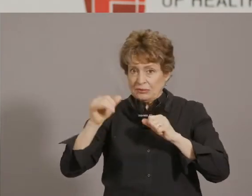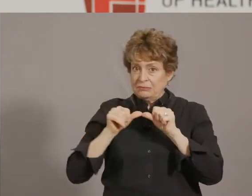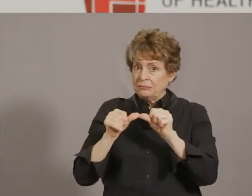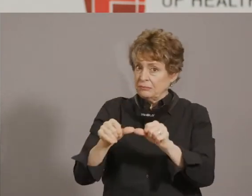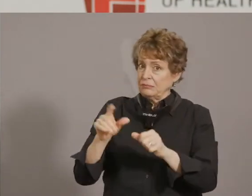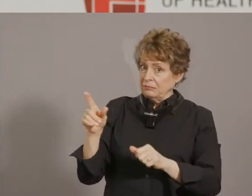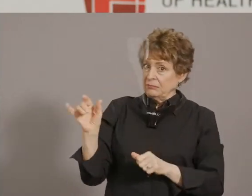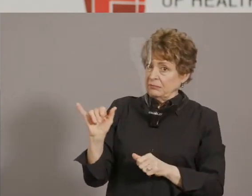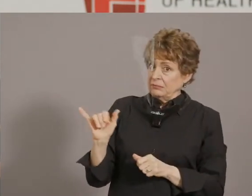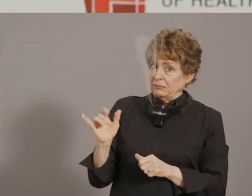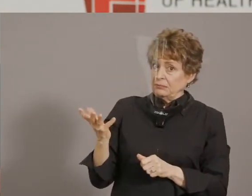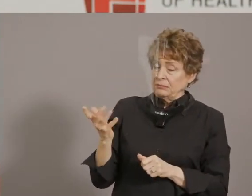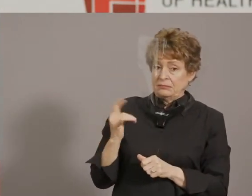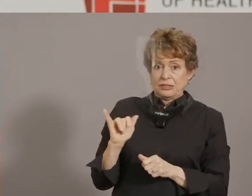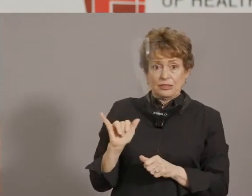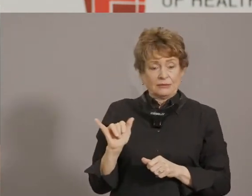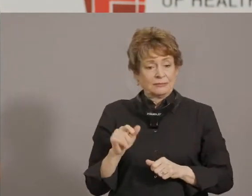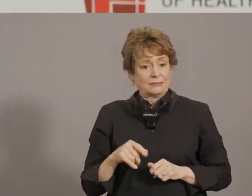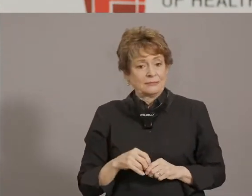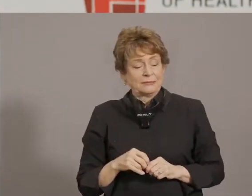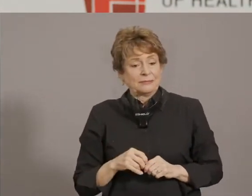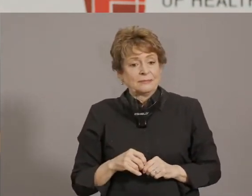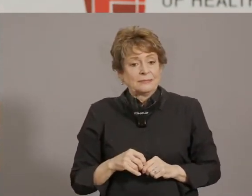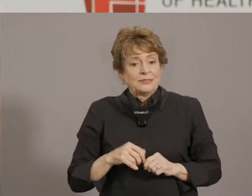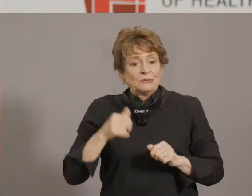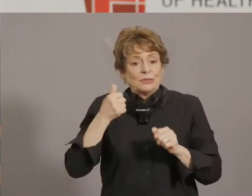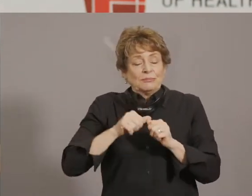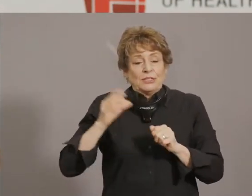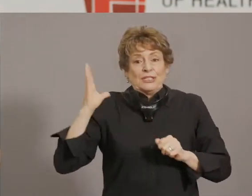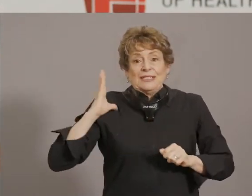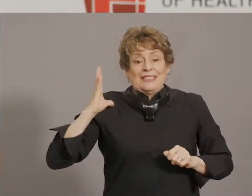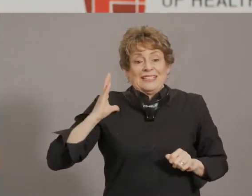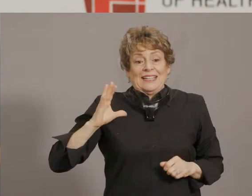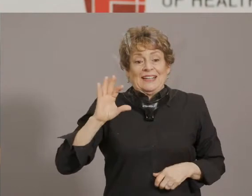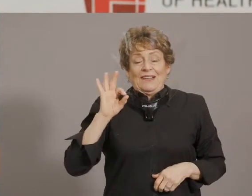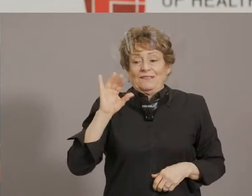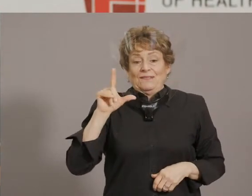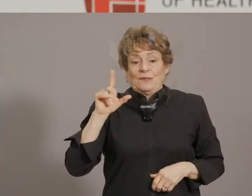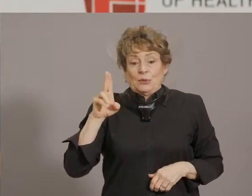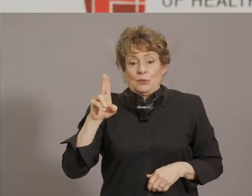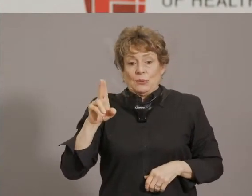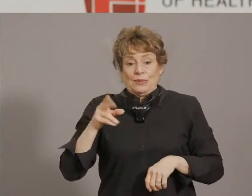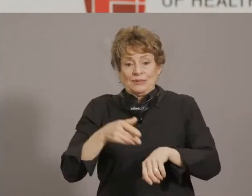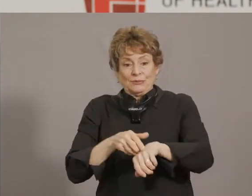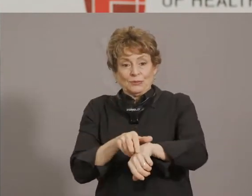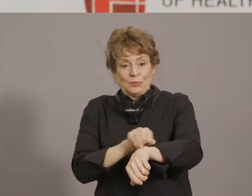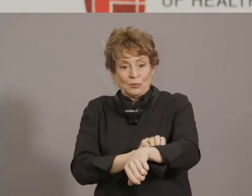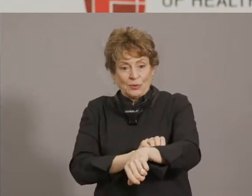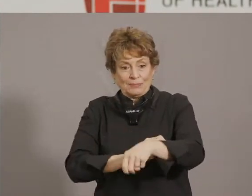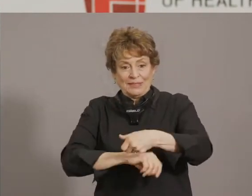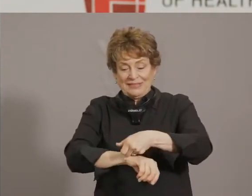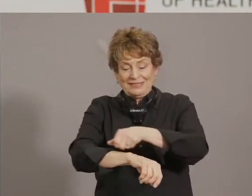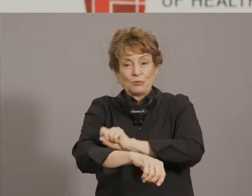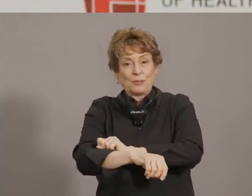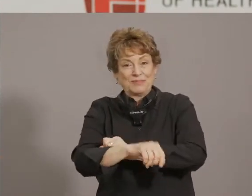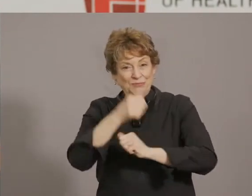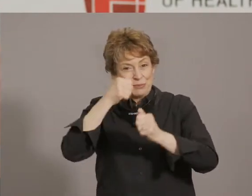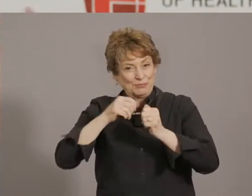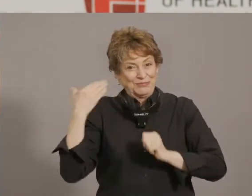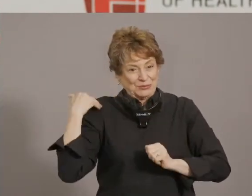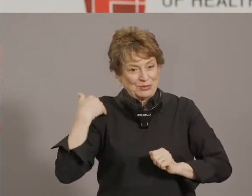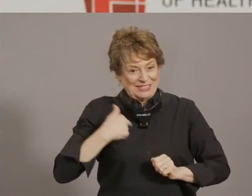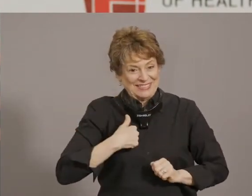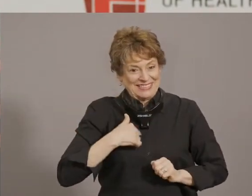to, encourage people to get vaccinated, that you're helping not only yourself, you're helping your loved ones, you're doing it for the healthcare